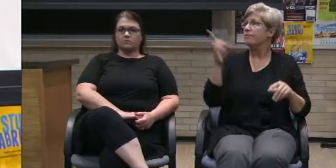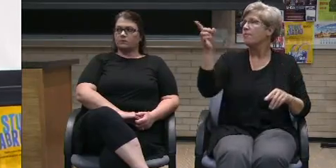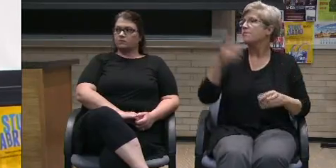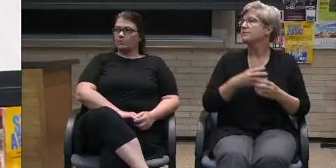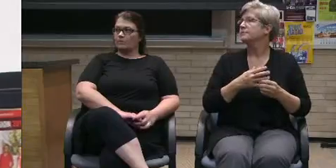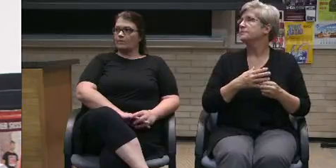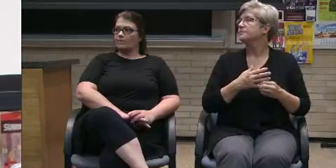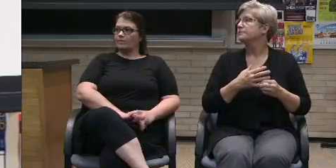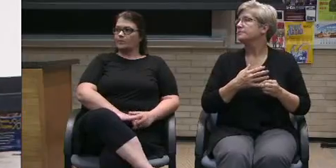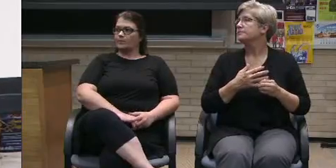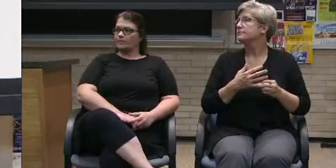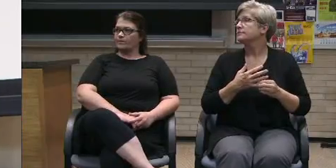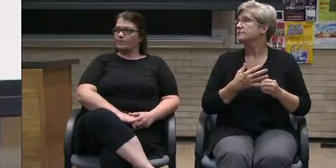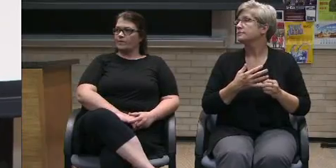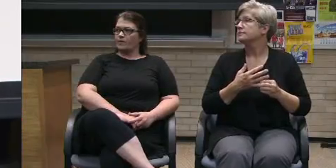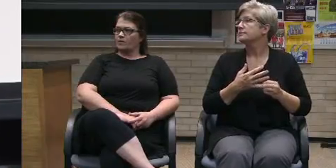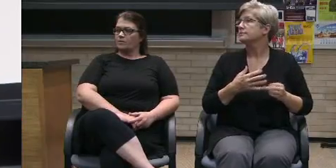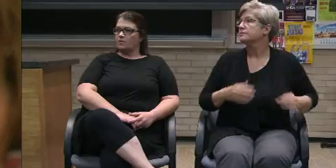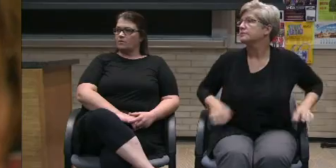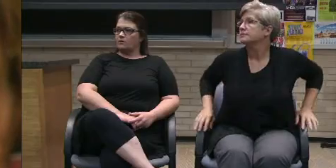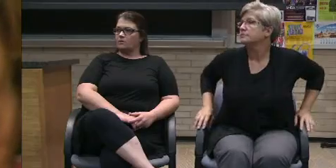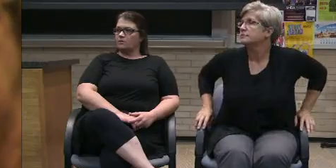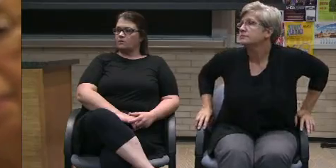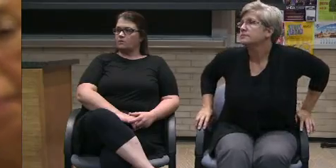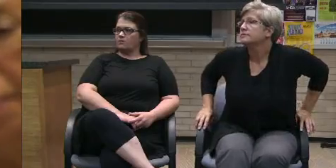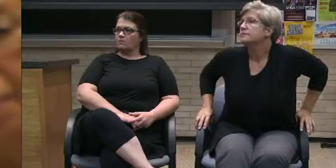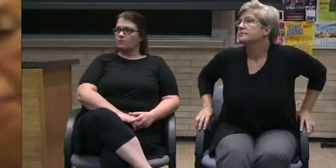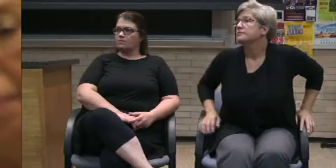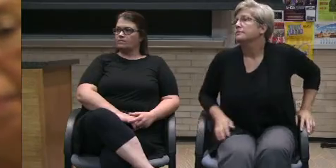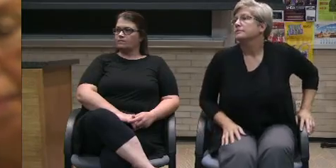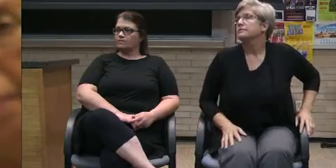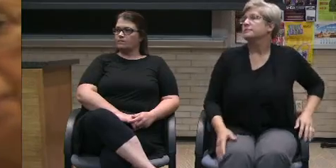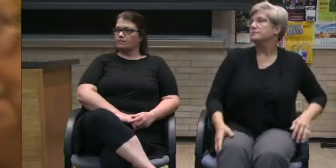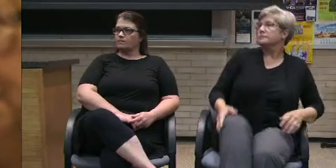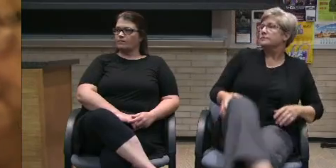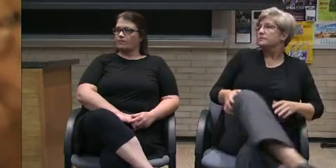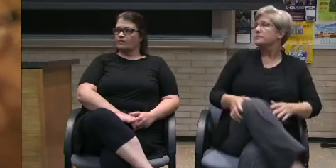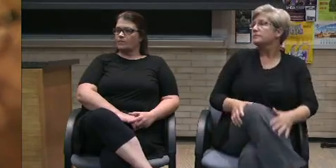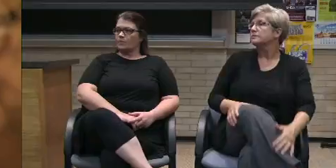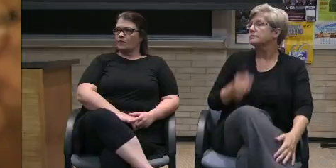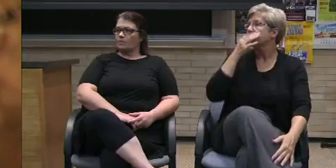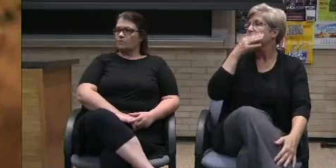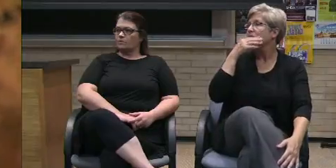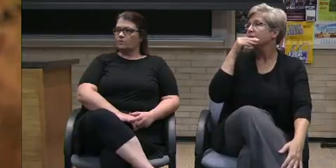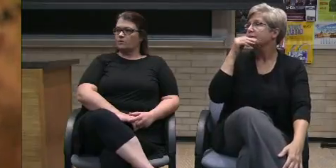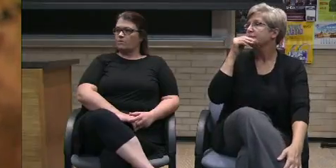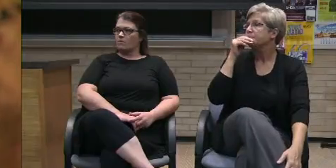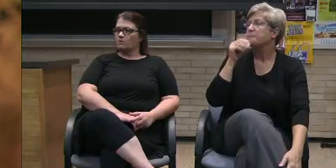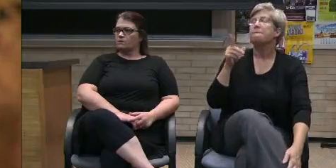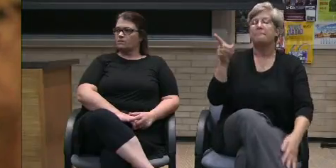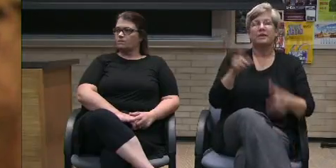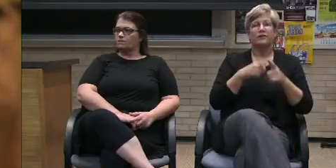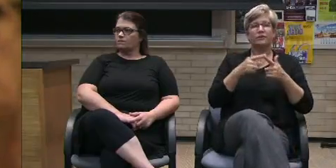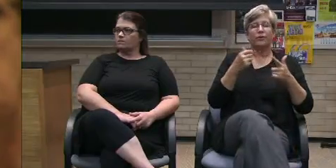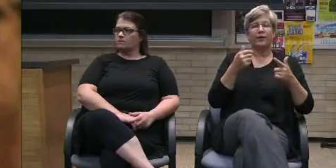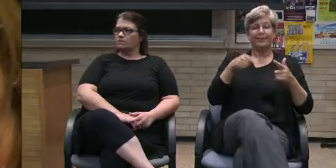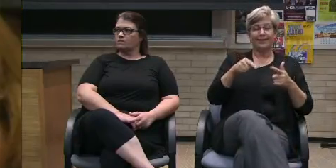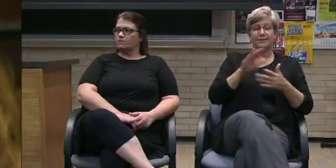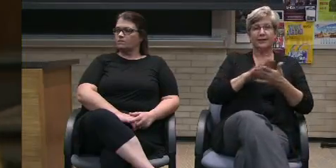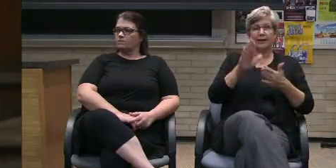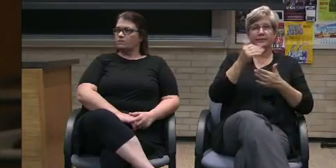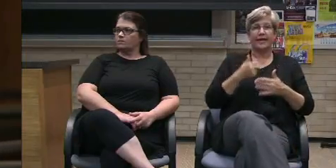Yeah. This is a three-campus institution. Would you have the news and office on all three campuses